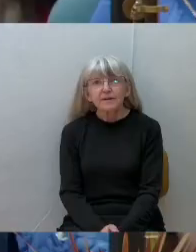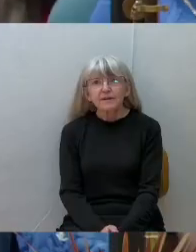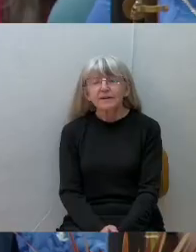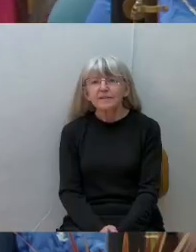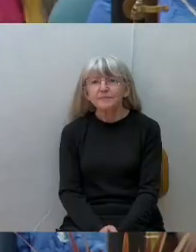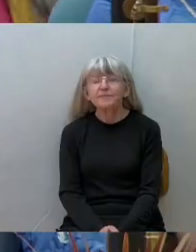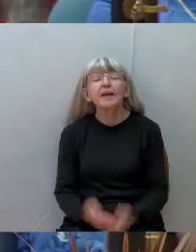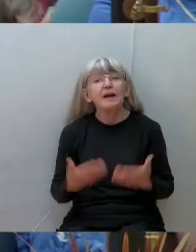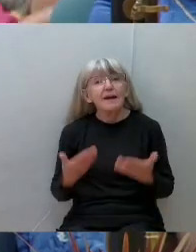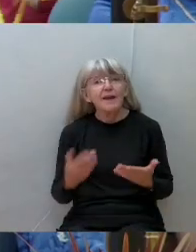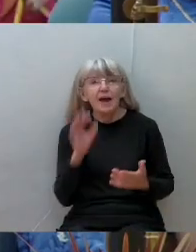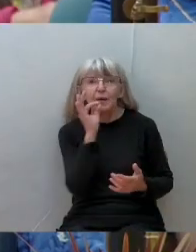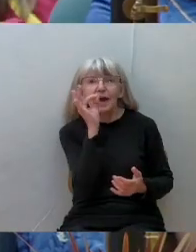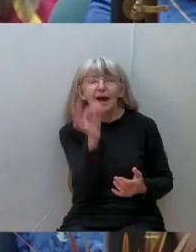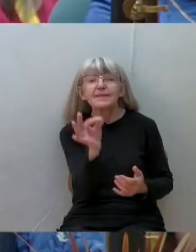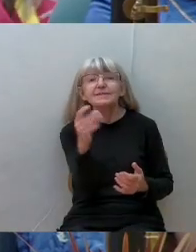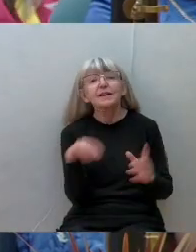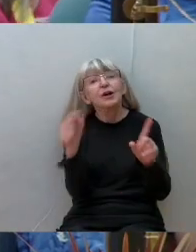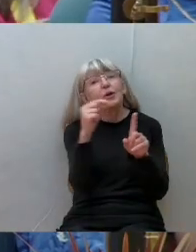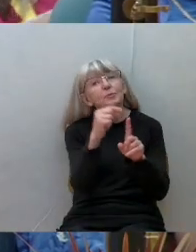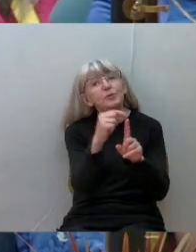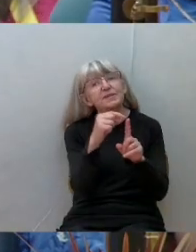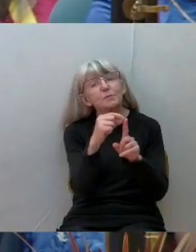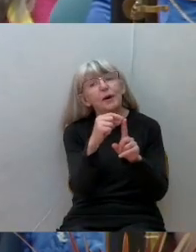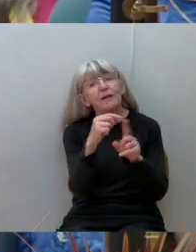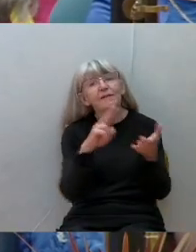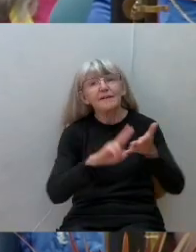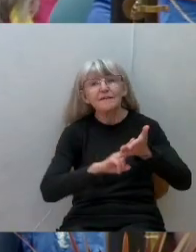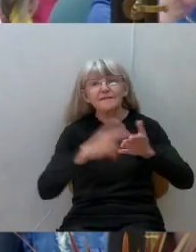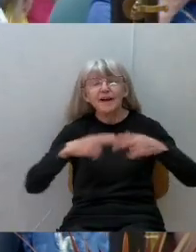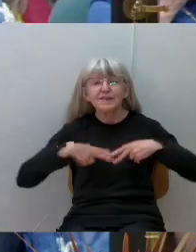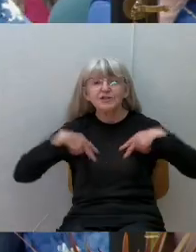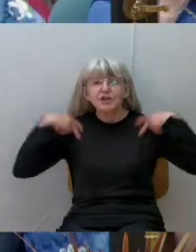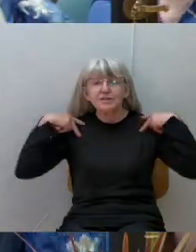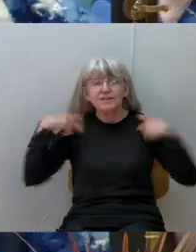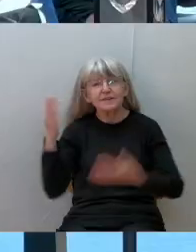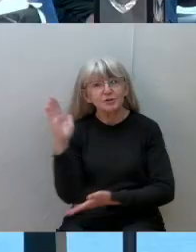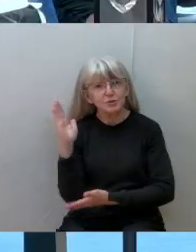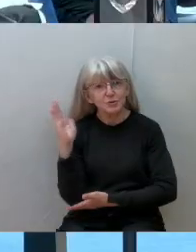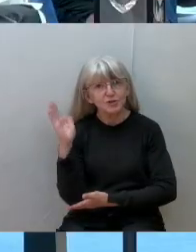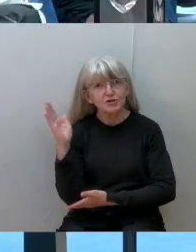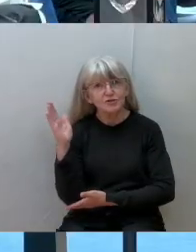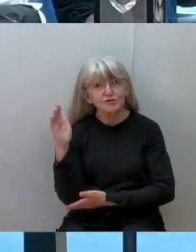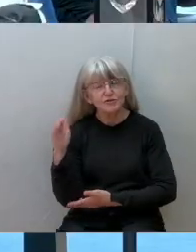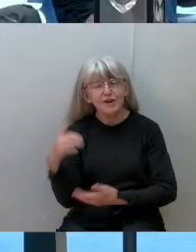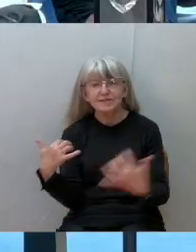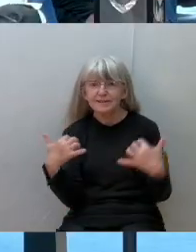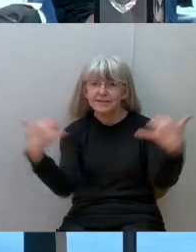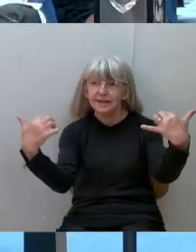I now call on the Principal and Vice-Chancellor to address this assembly.